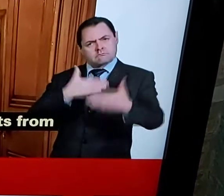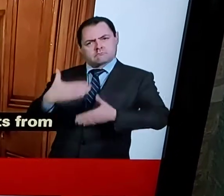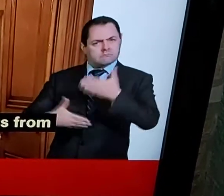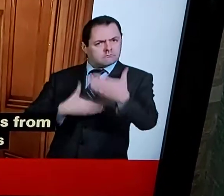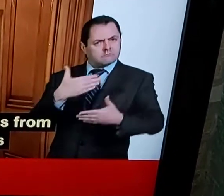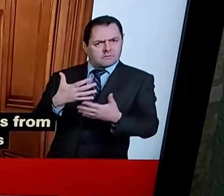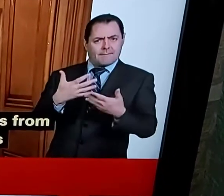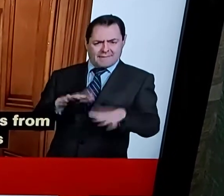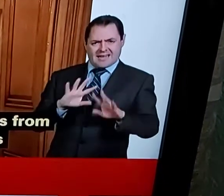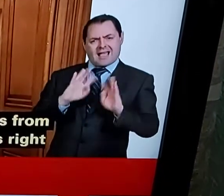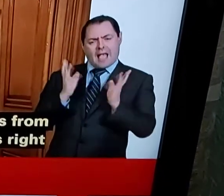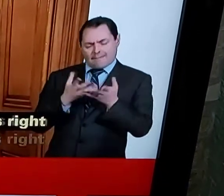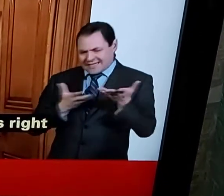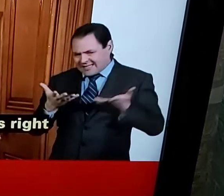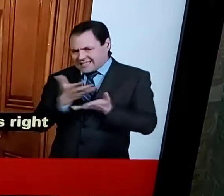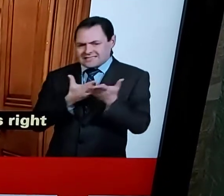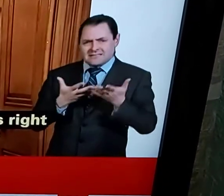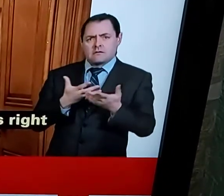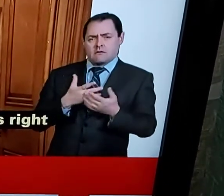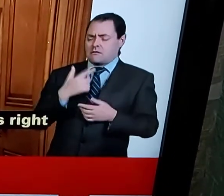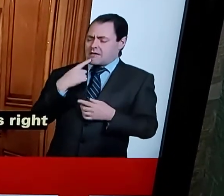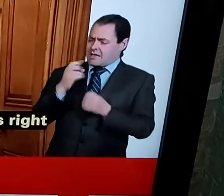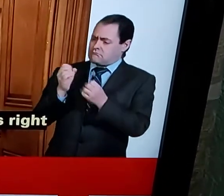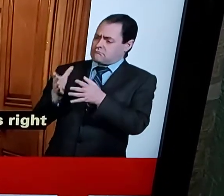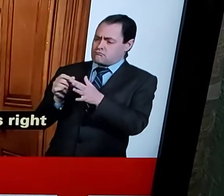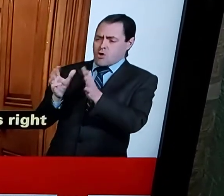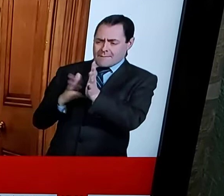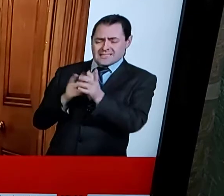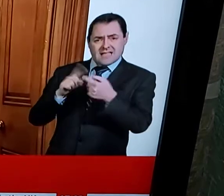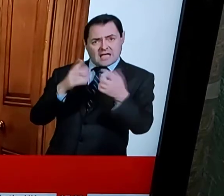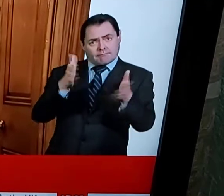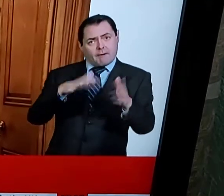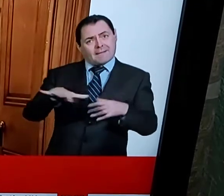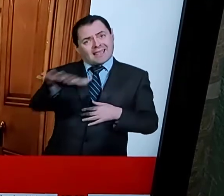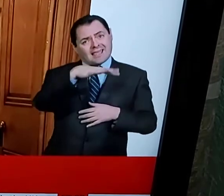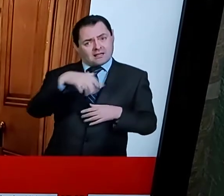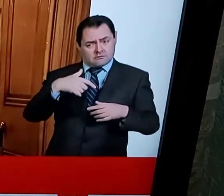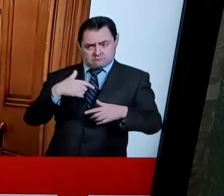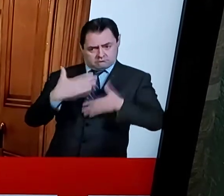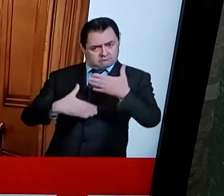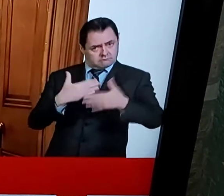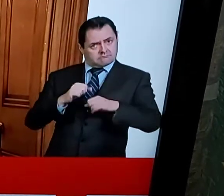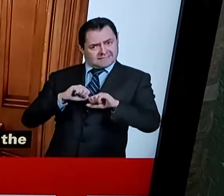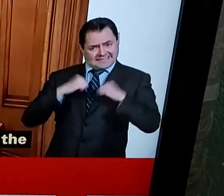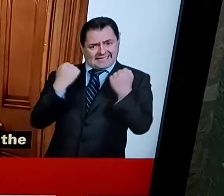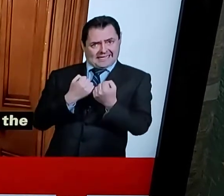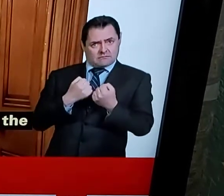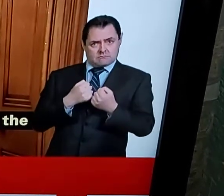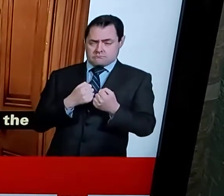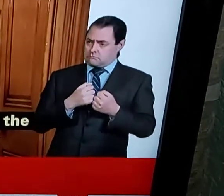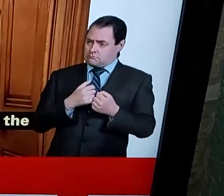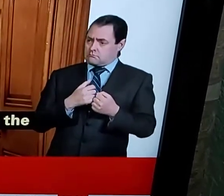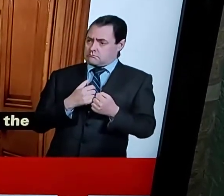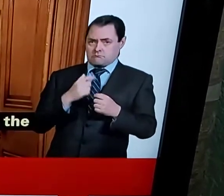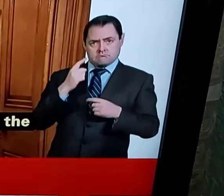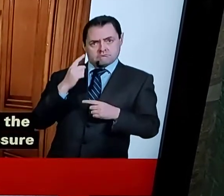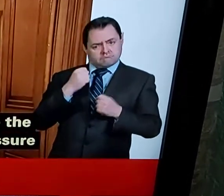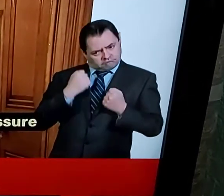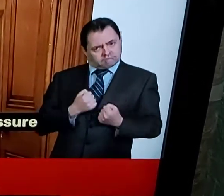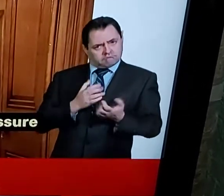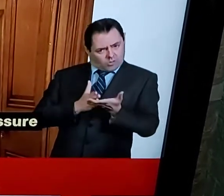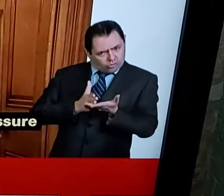can reassure the Prime Minister, and we can reassure the public, that his team will not blink and will not flinch